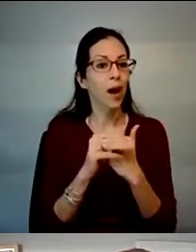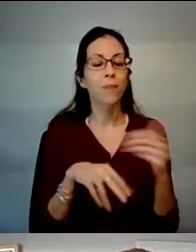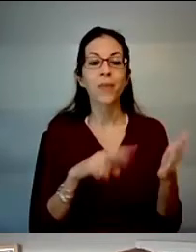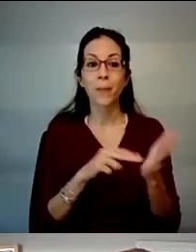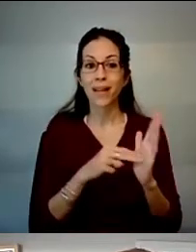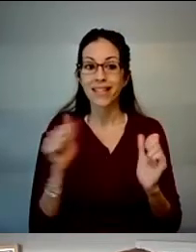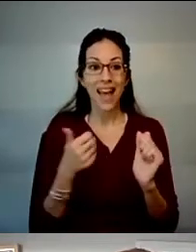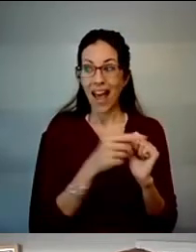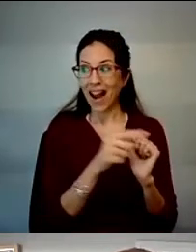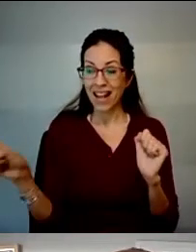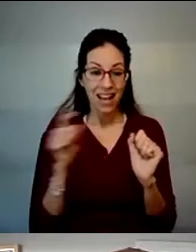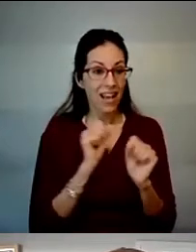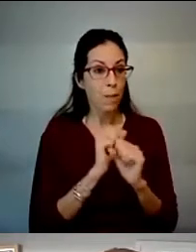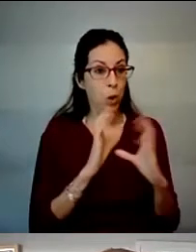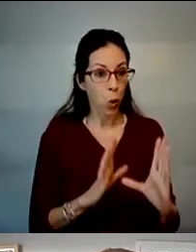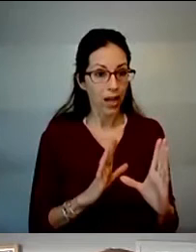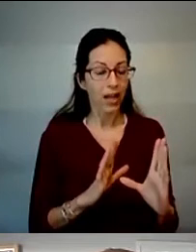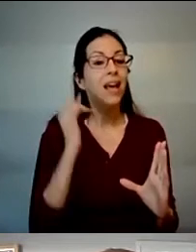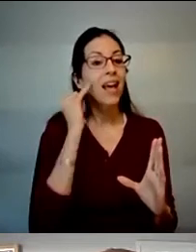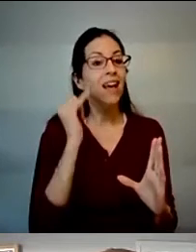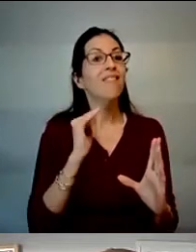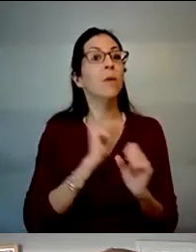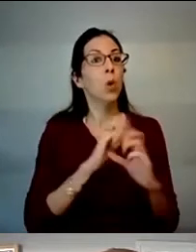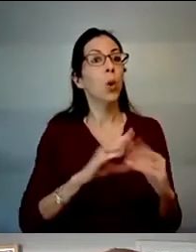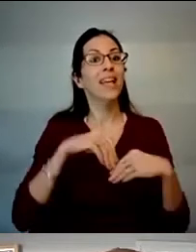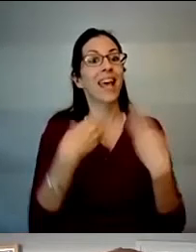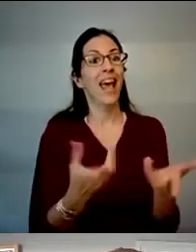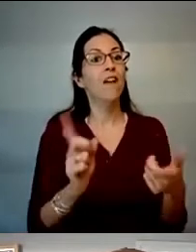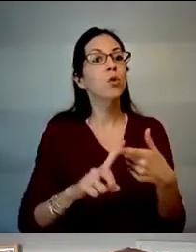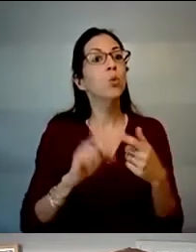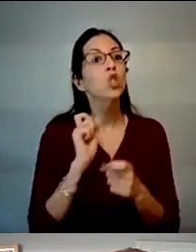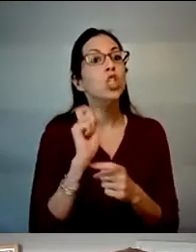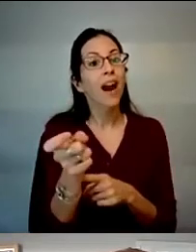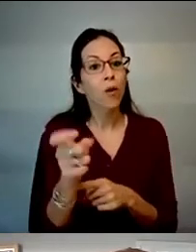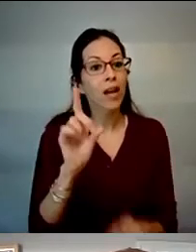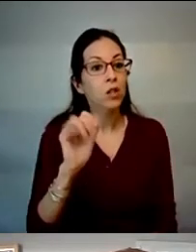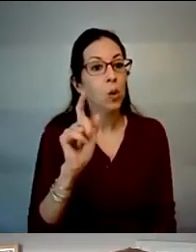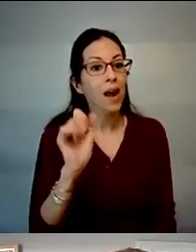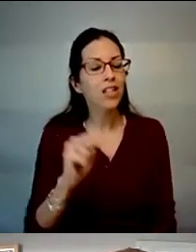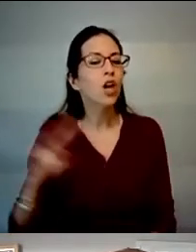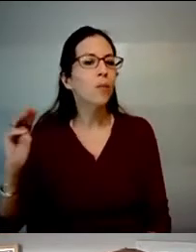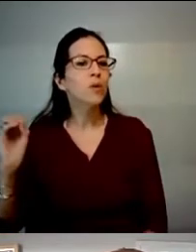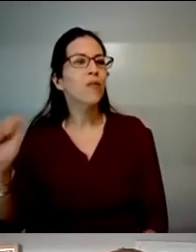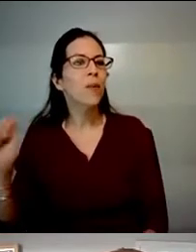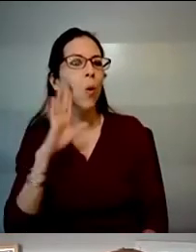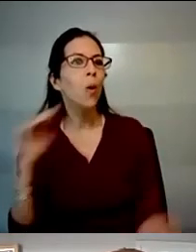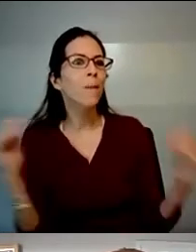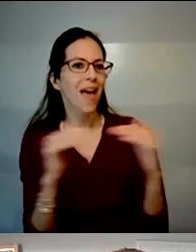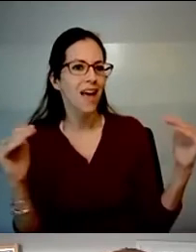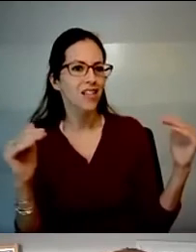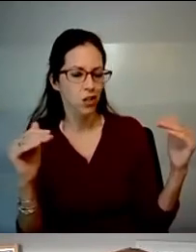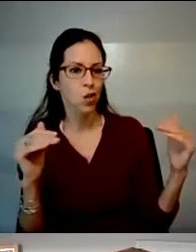of America that gave to a charitable donation, Mutual of America would match that one-to-one, give a dollar, Mutual of America a